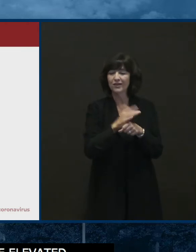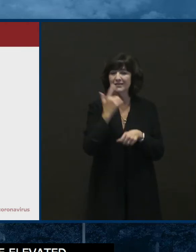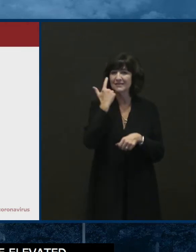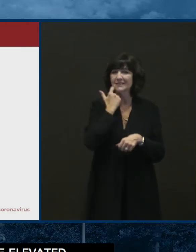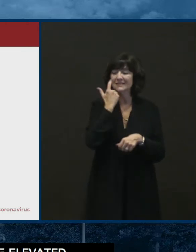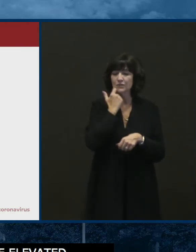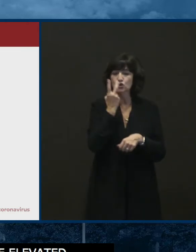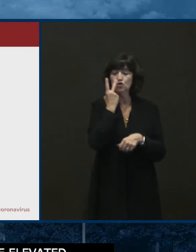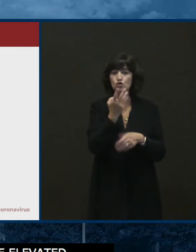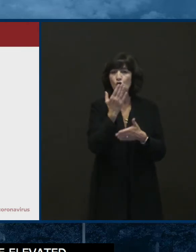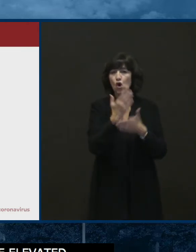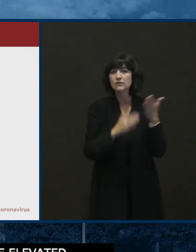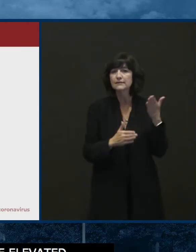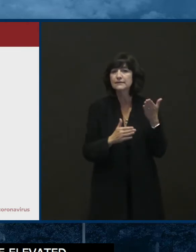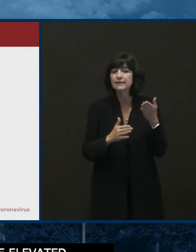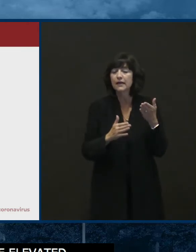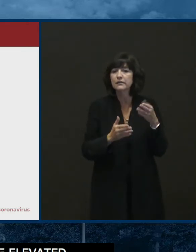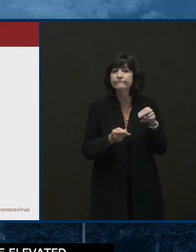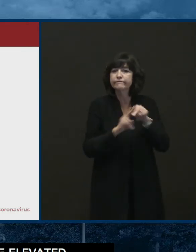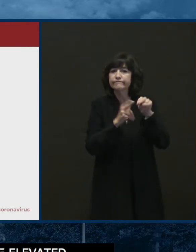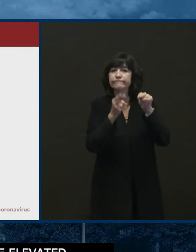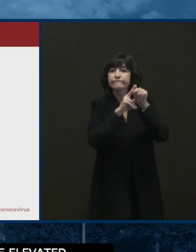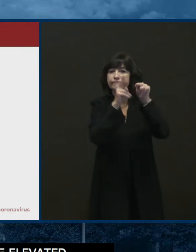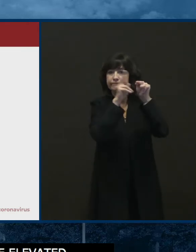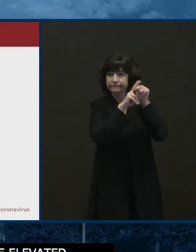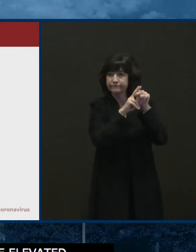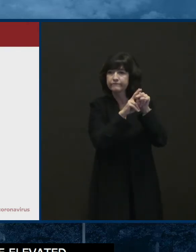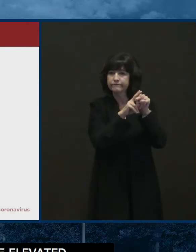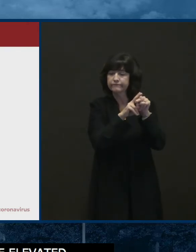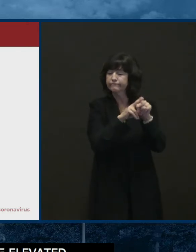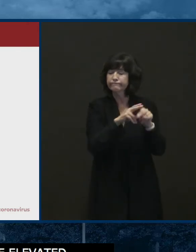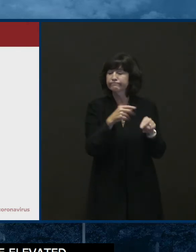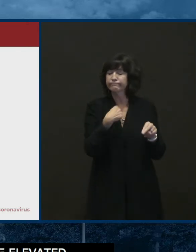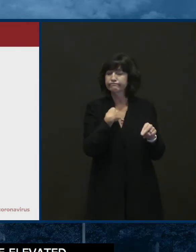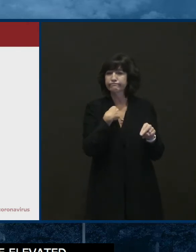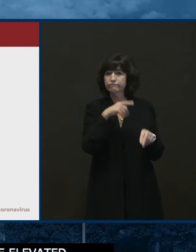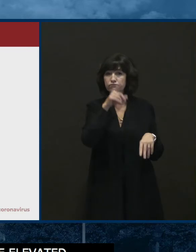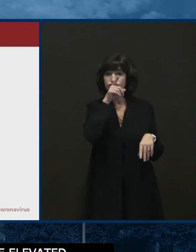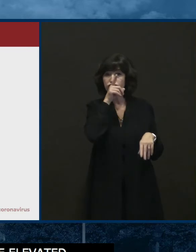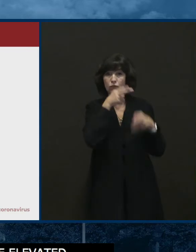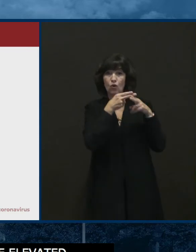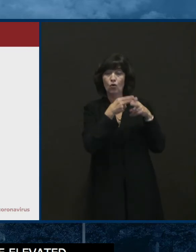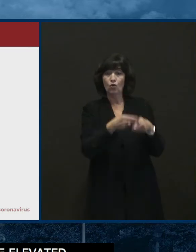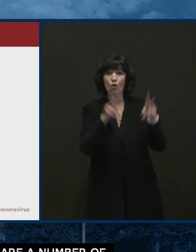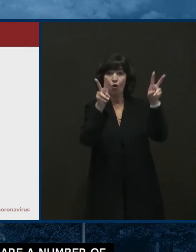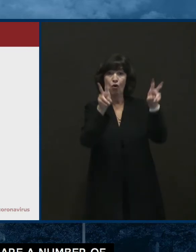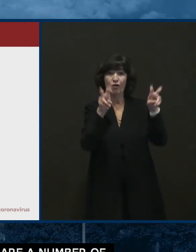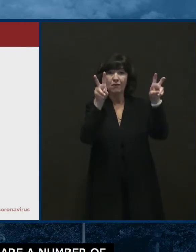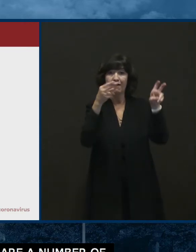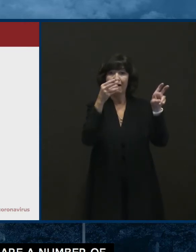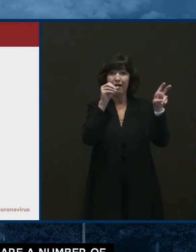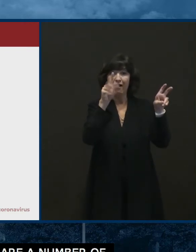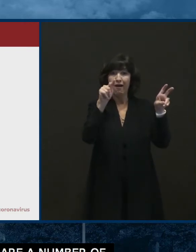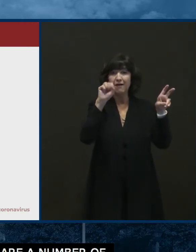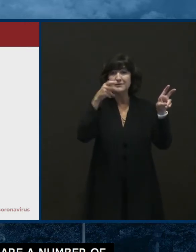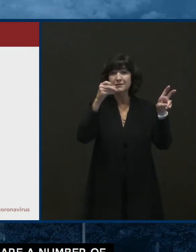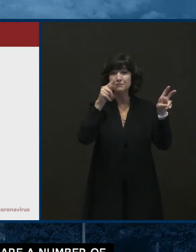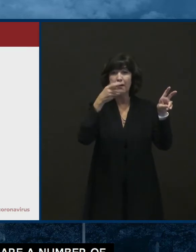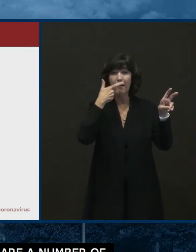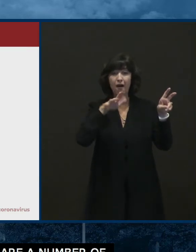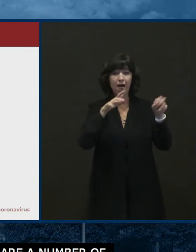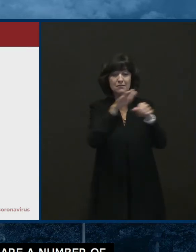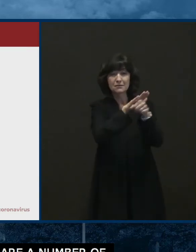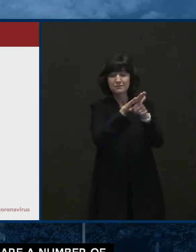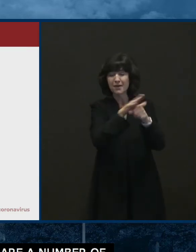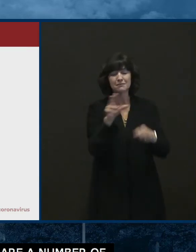So there's a number of areas in the state. We wouldn't call them hotspots because they're not hotspots, but they are